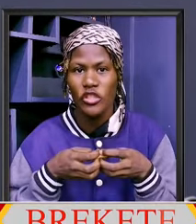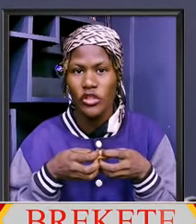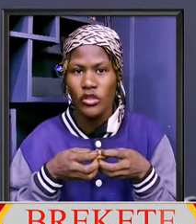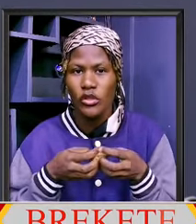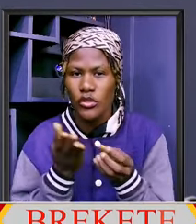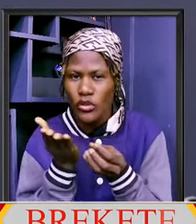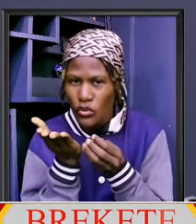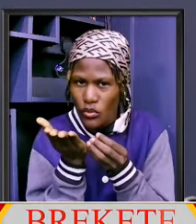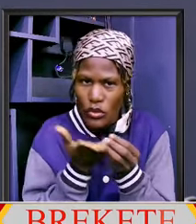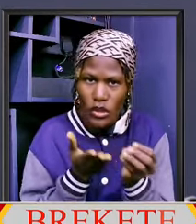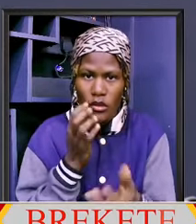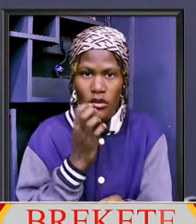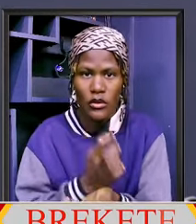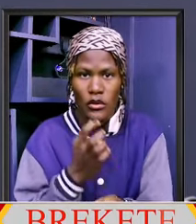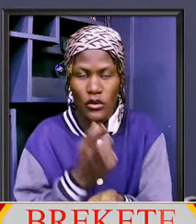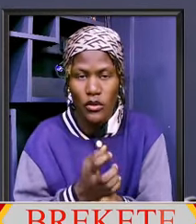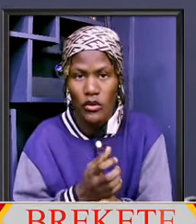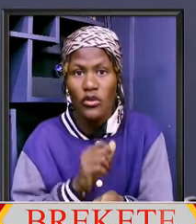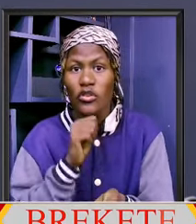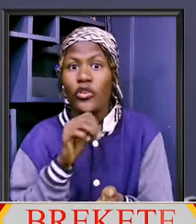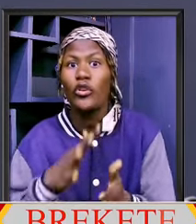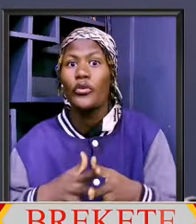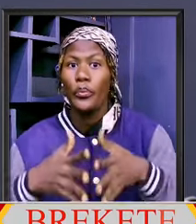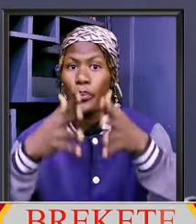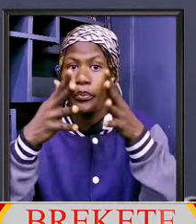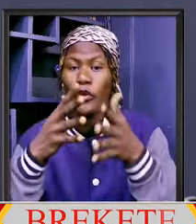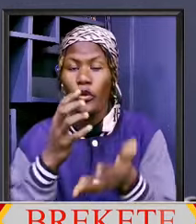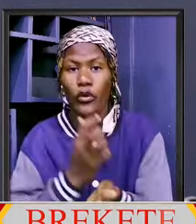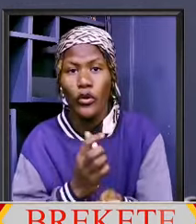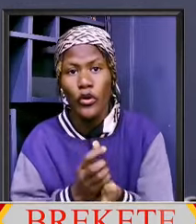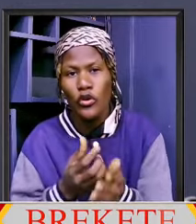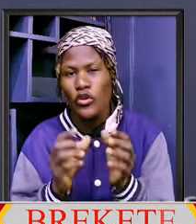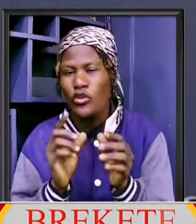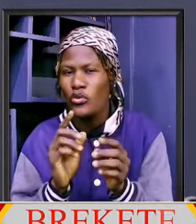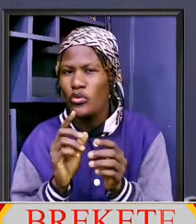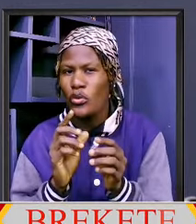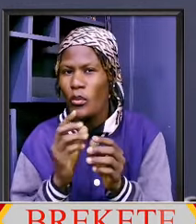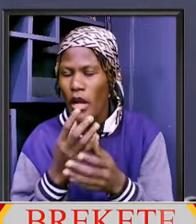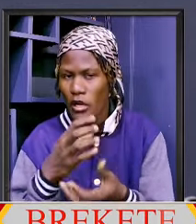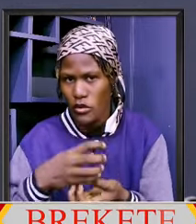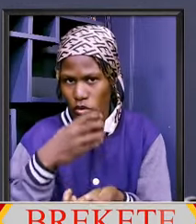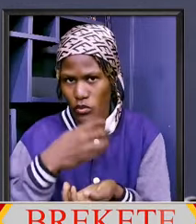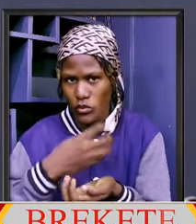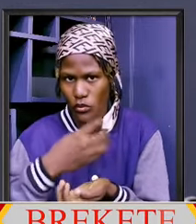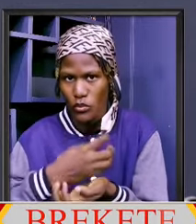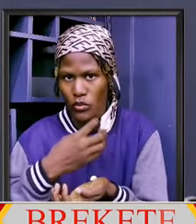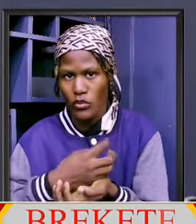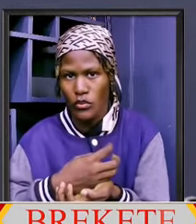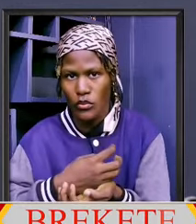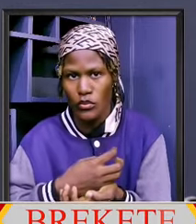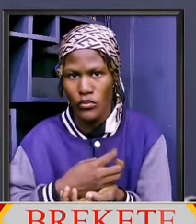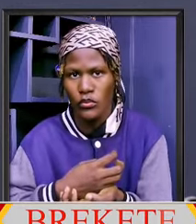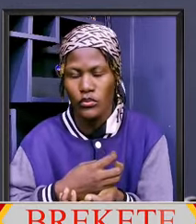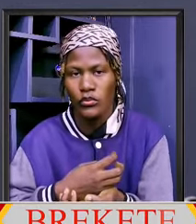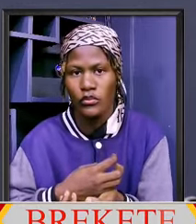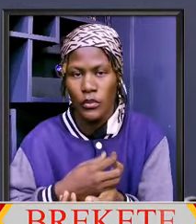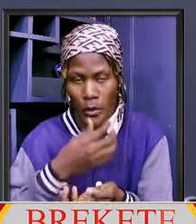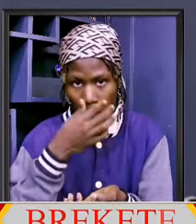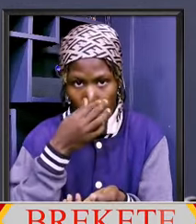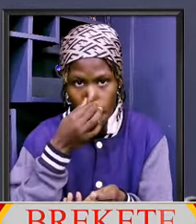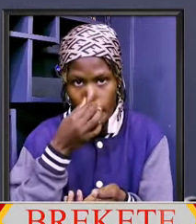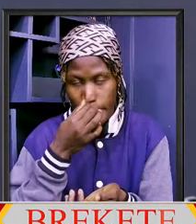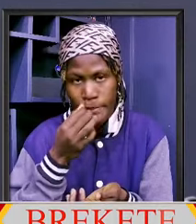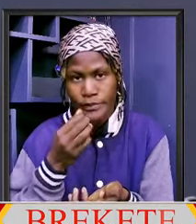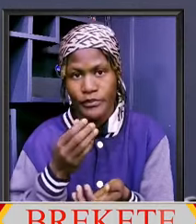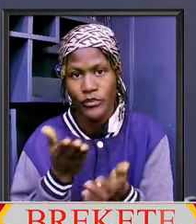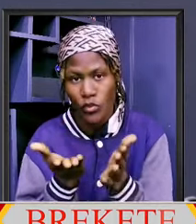quarter cup. Nobody who send you cup or normal cup when they drink it, but who send you, they different from normal cup.